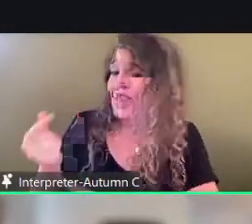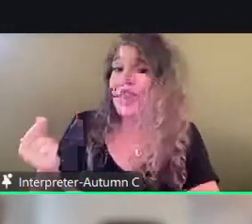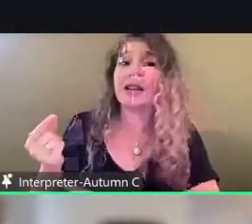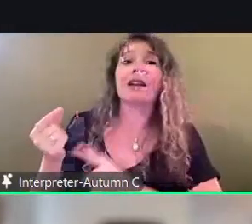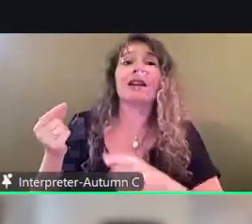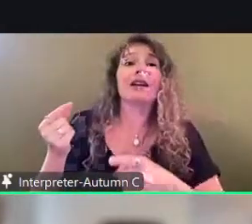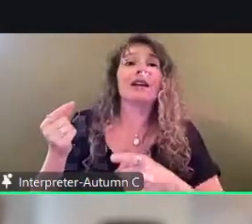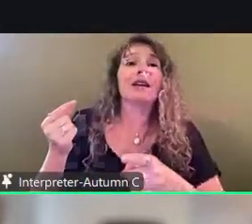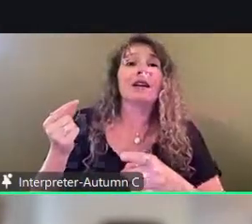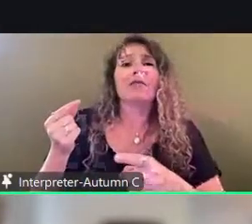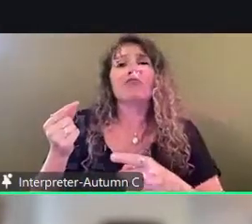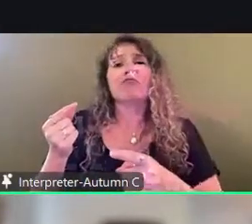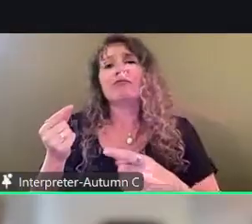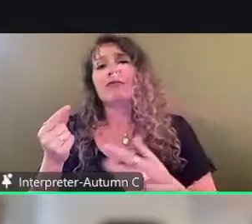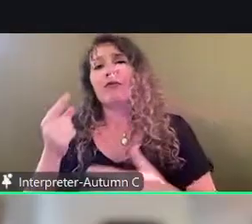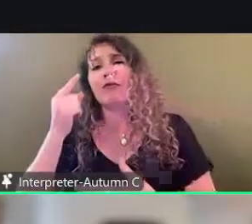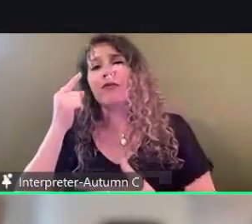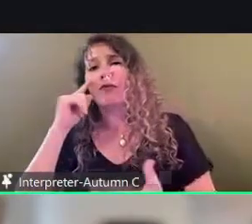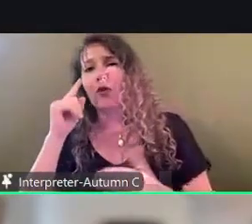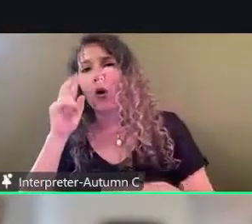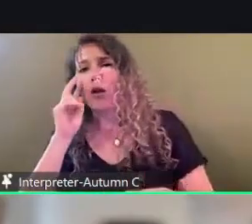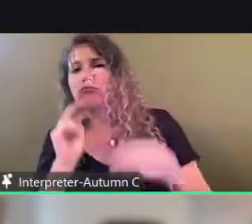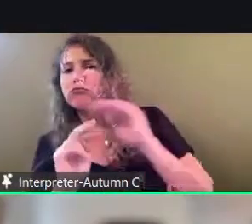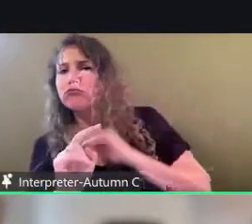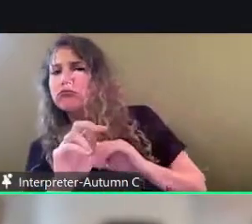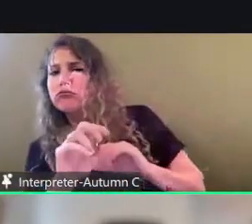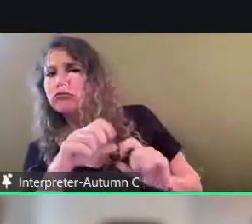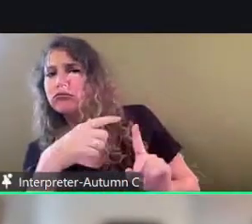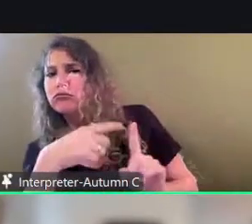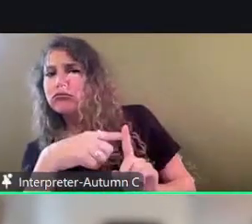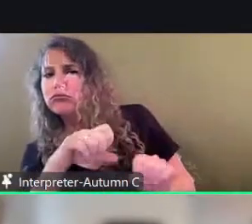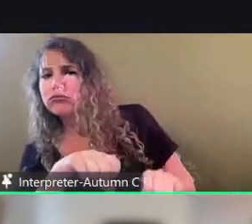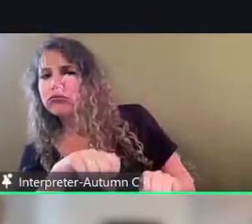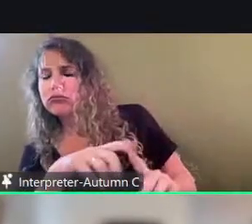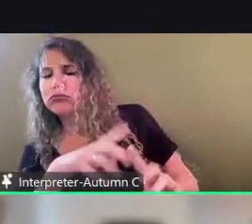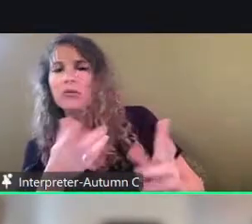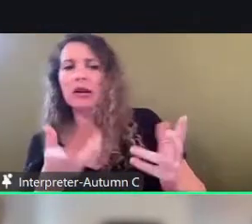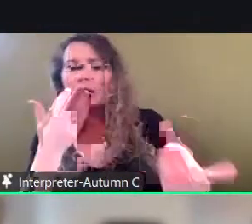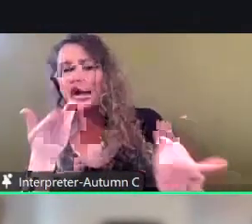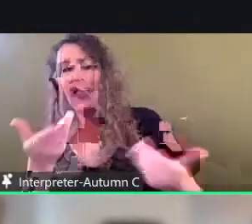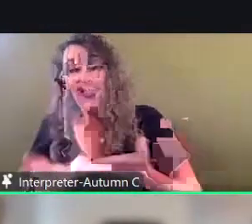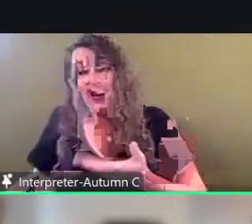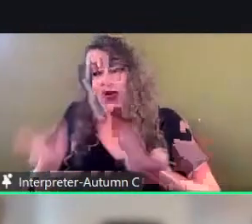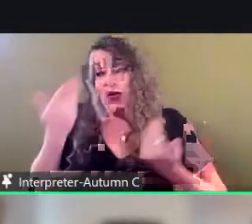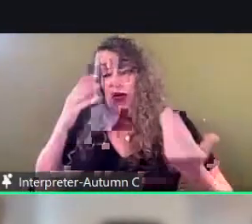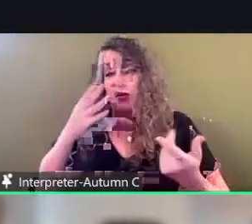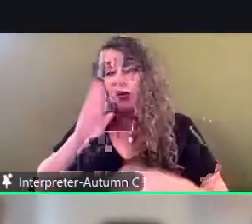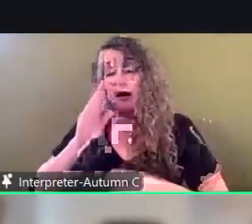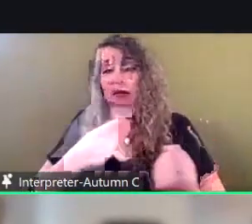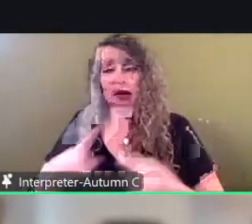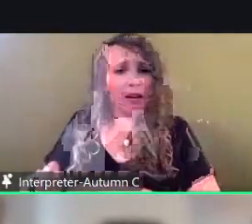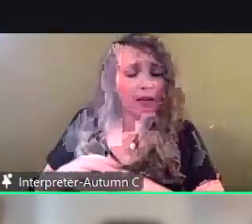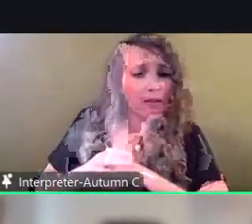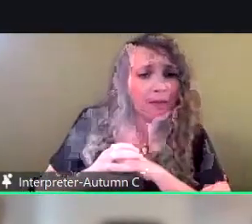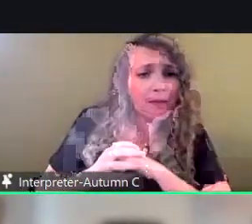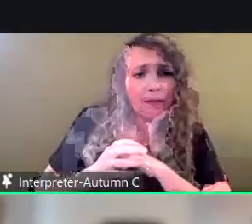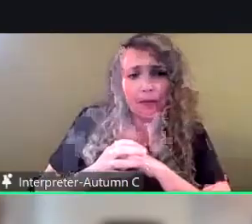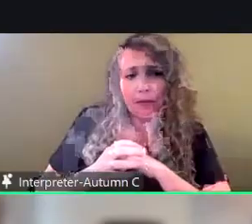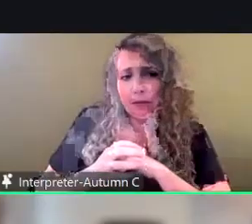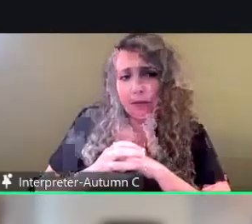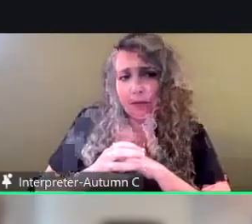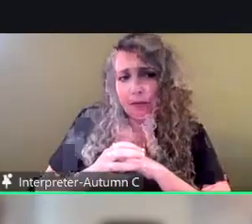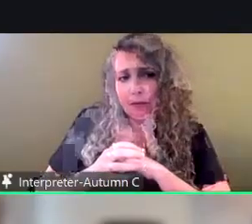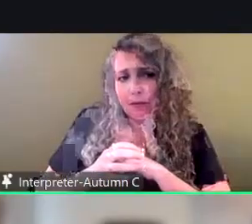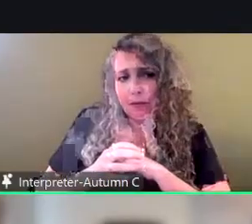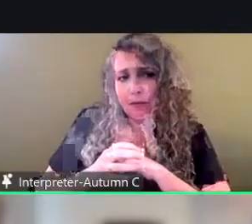and unknowns, and passing along institutional knowledge. Core practices here are